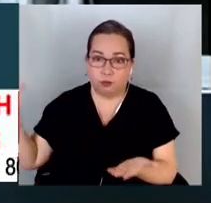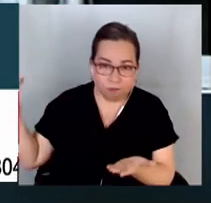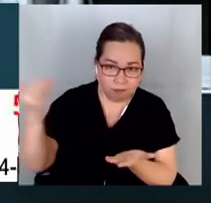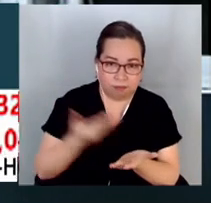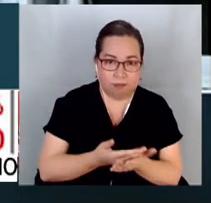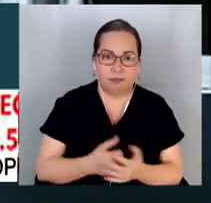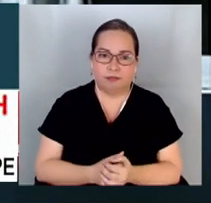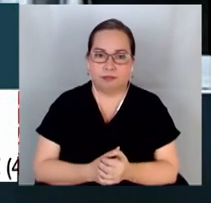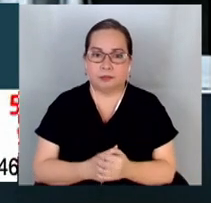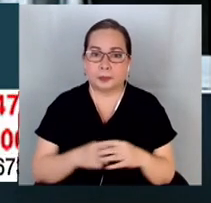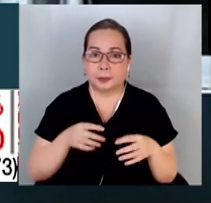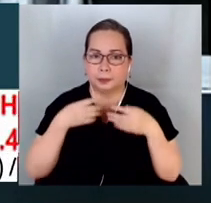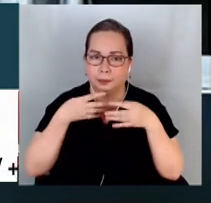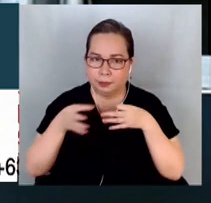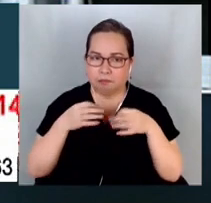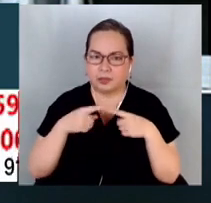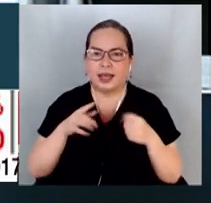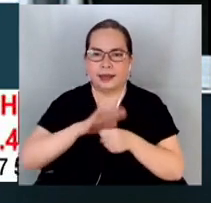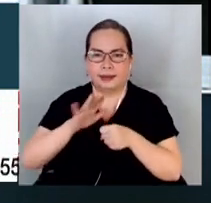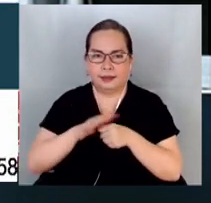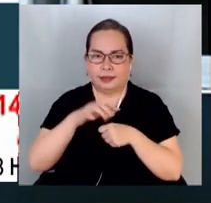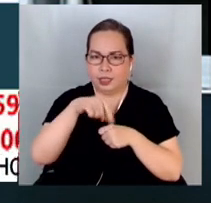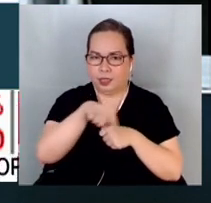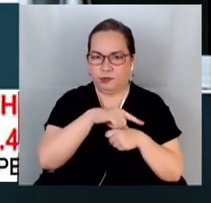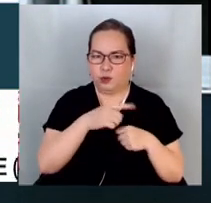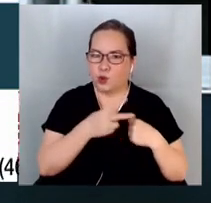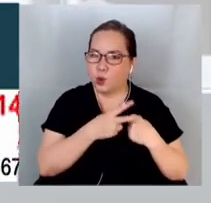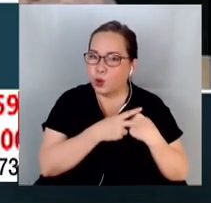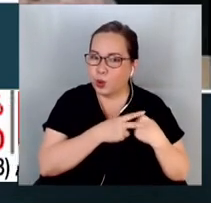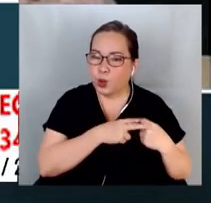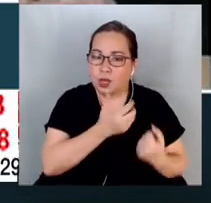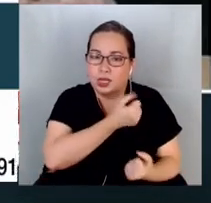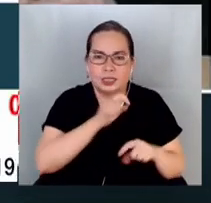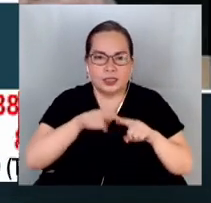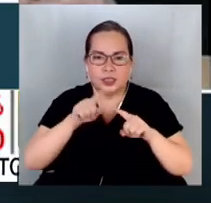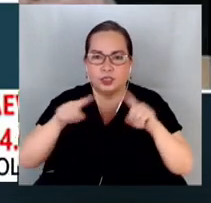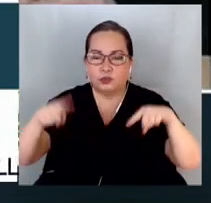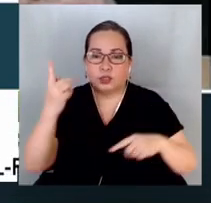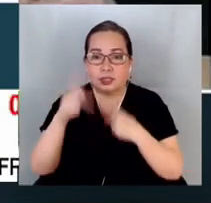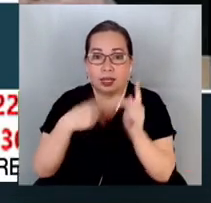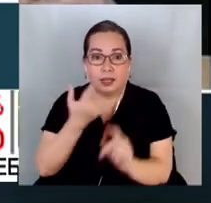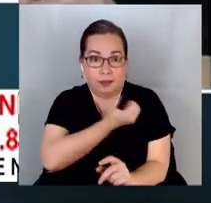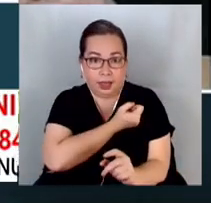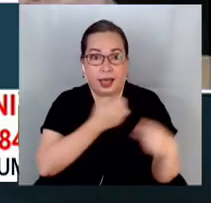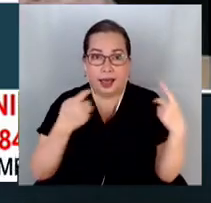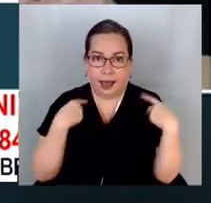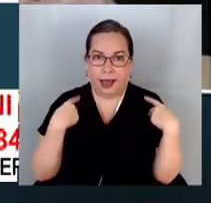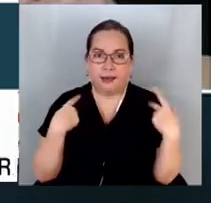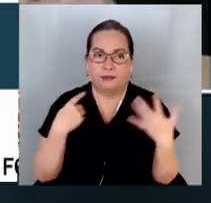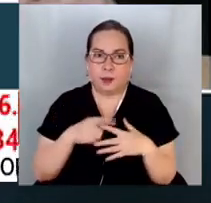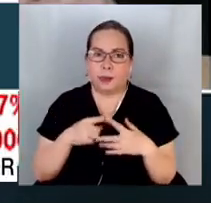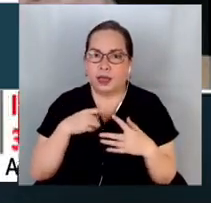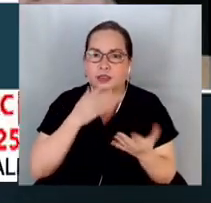We have adequate cold storage capacity for all types of COVID vaccines. Tiningnan namin talaga yung dalawang facilities